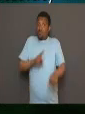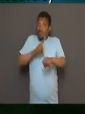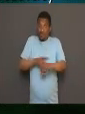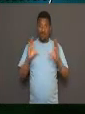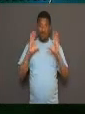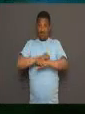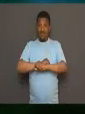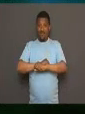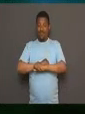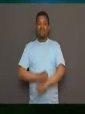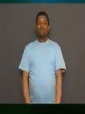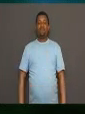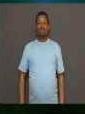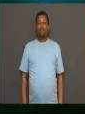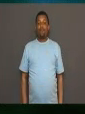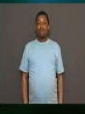Time's up!